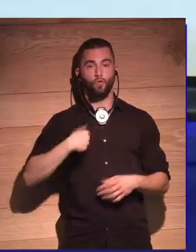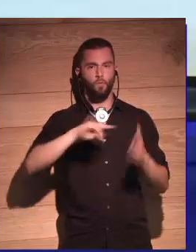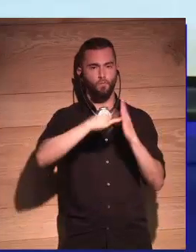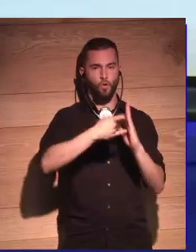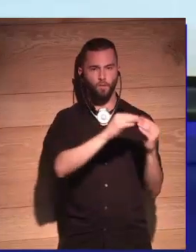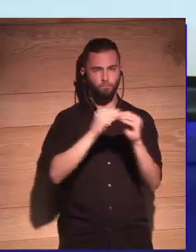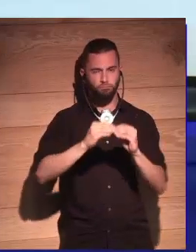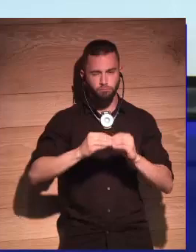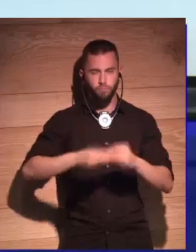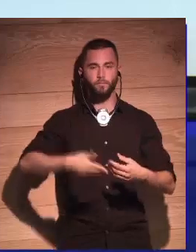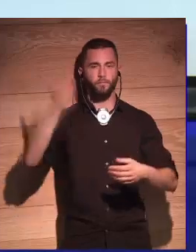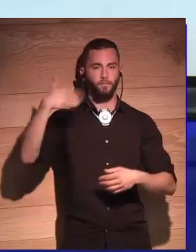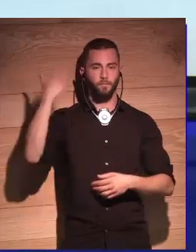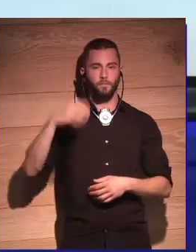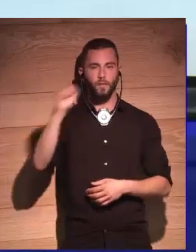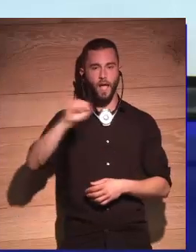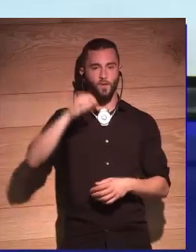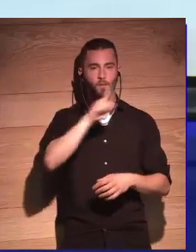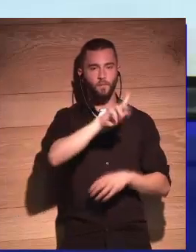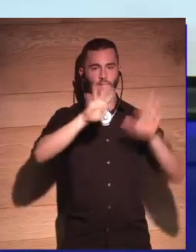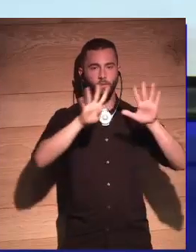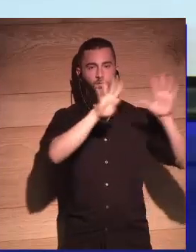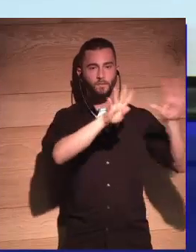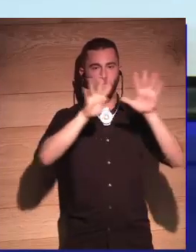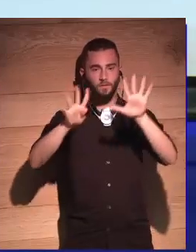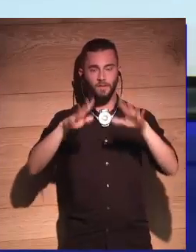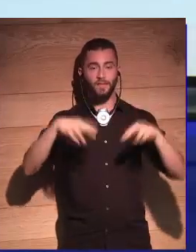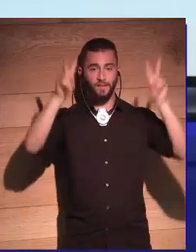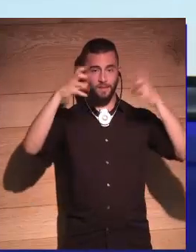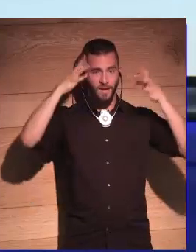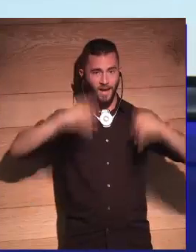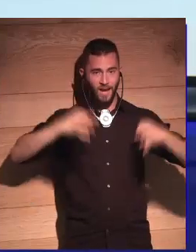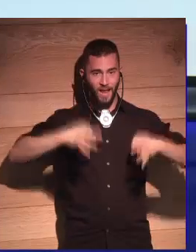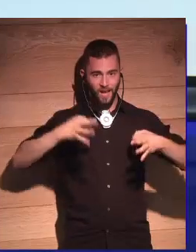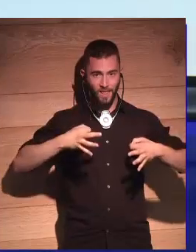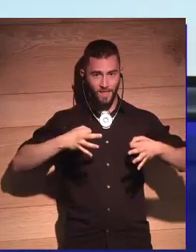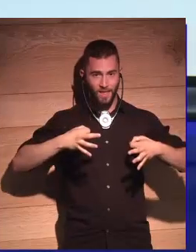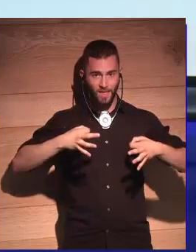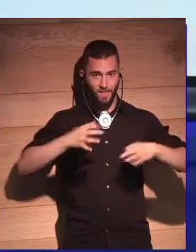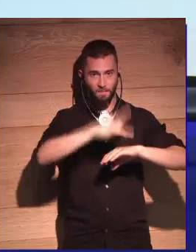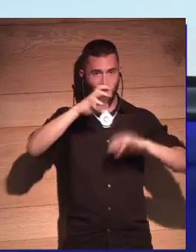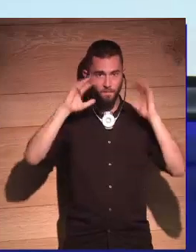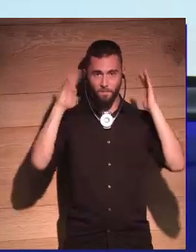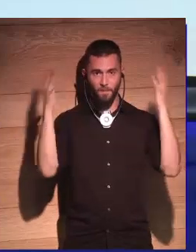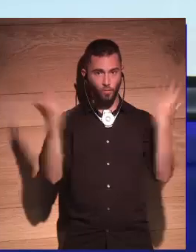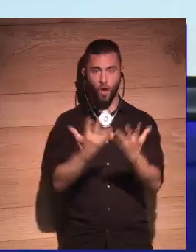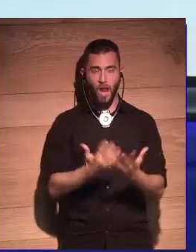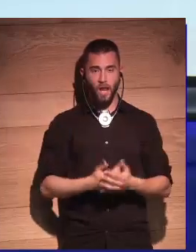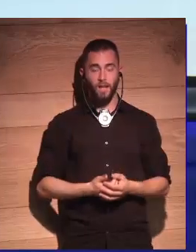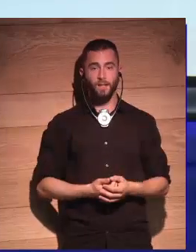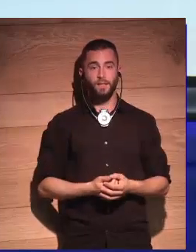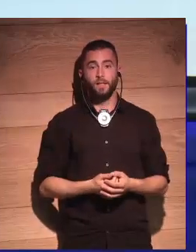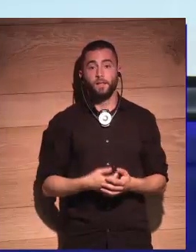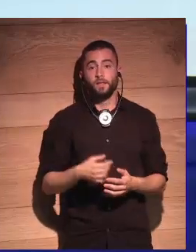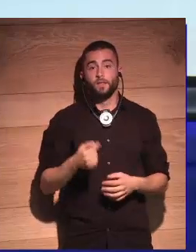in 1999 around VR, around virtual reality markup language. And I think what you're starting to see